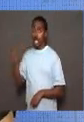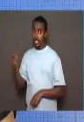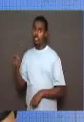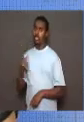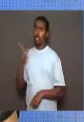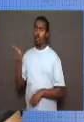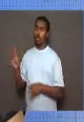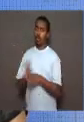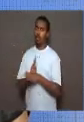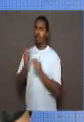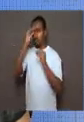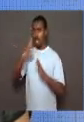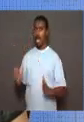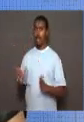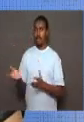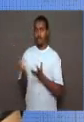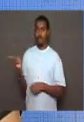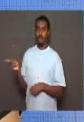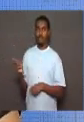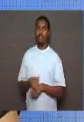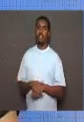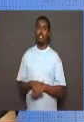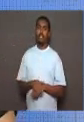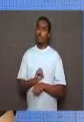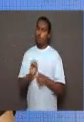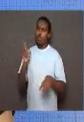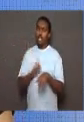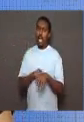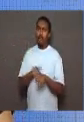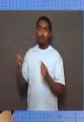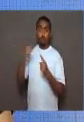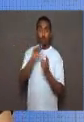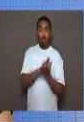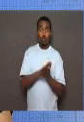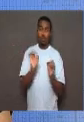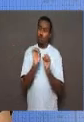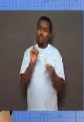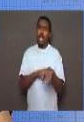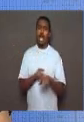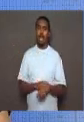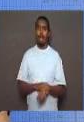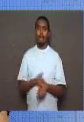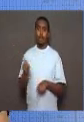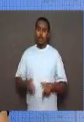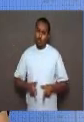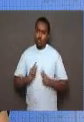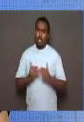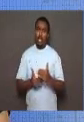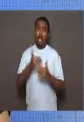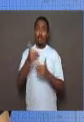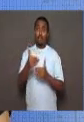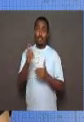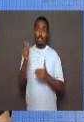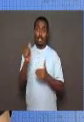says he will be a businessman. He has no time for school. He wants to